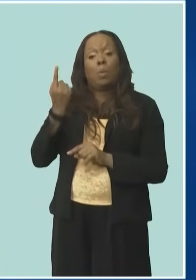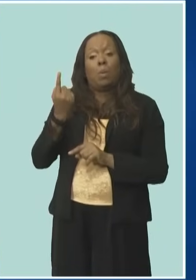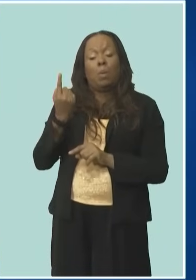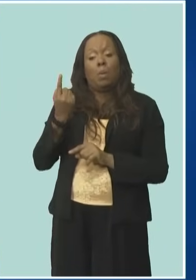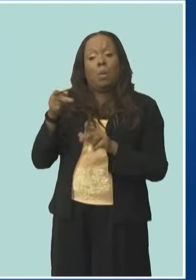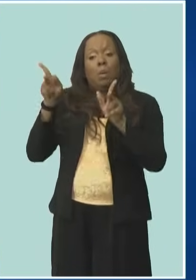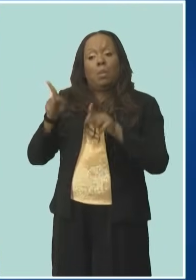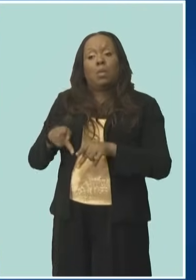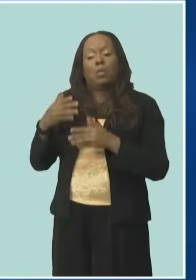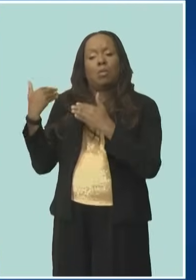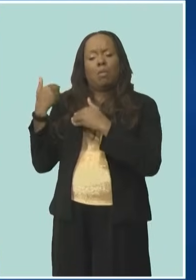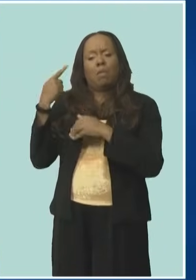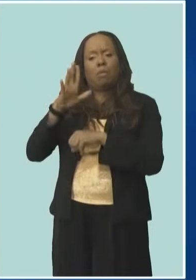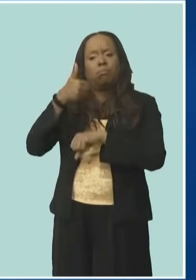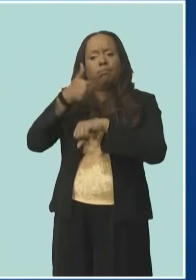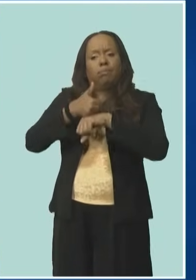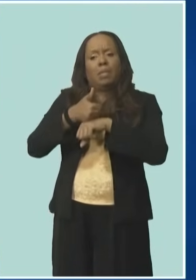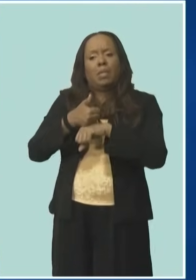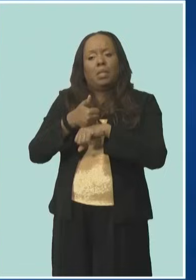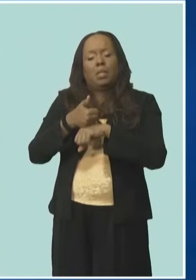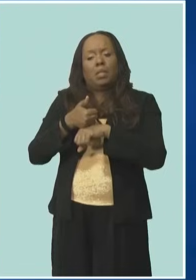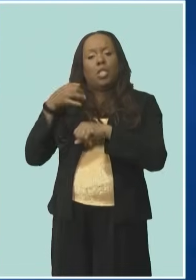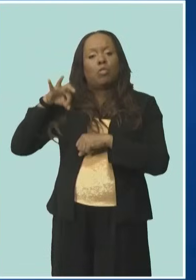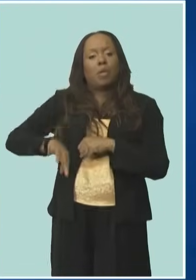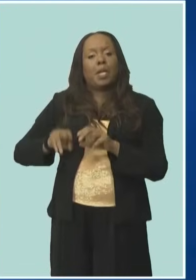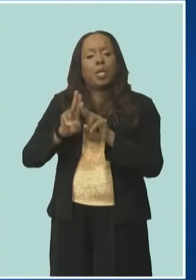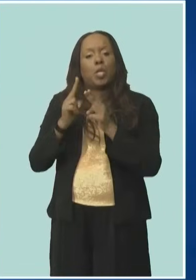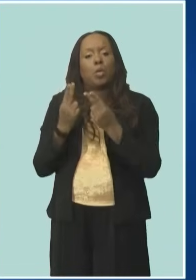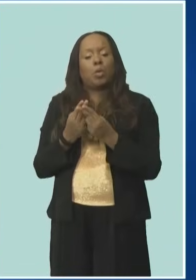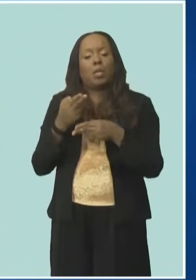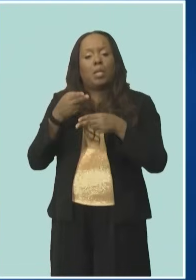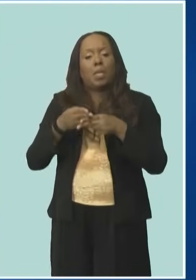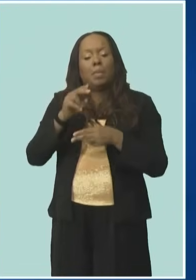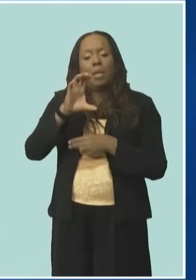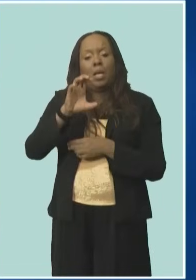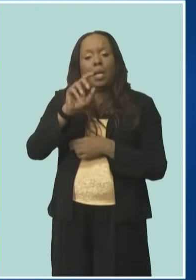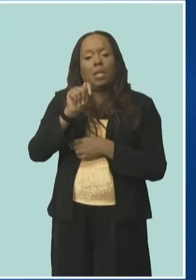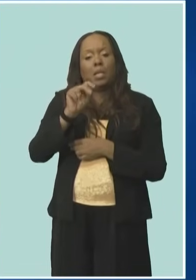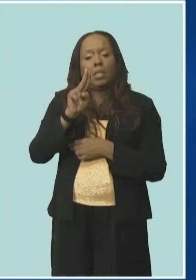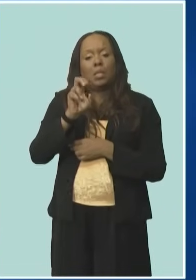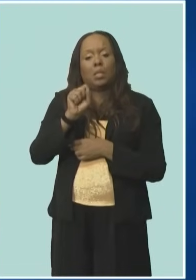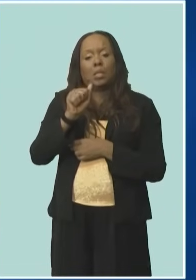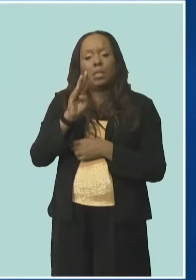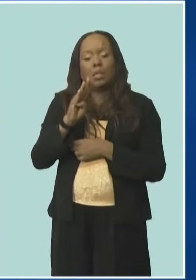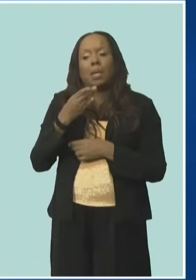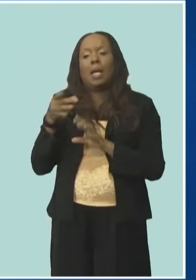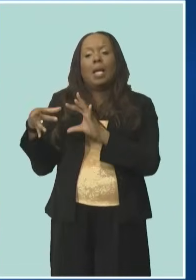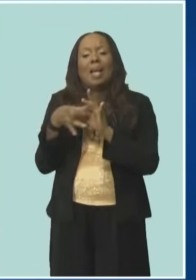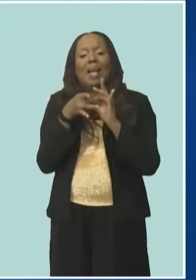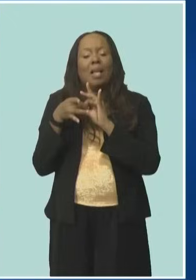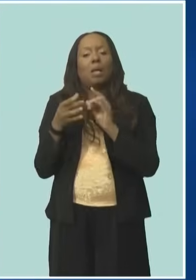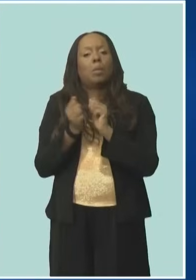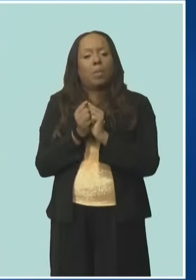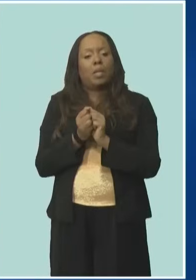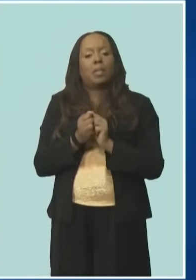the gatekeeper of institutional knowledge of both C2SAB and the BSTU. He will be sorely